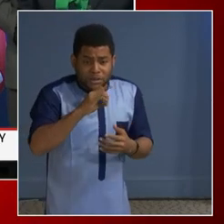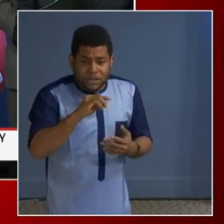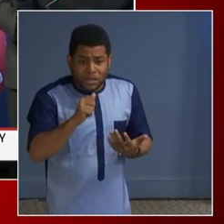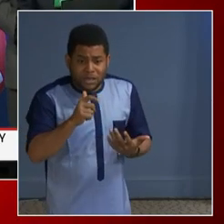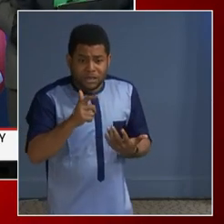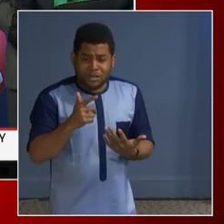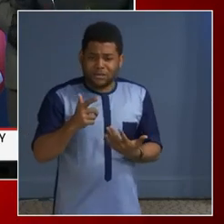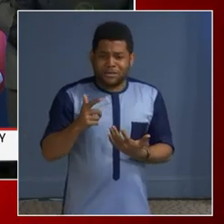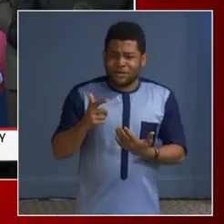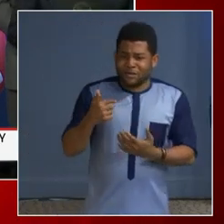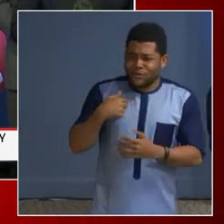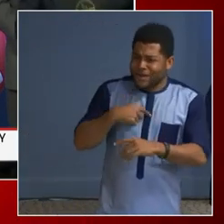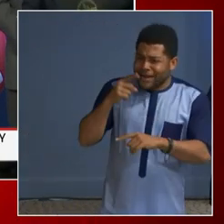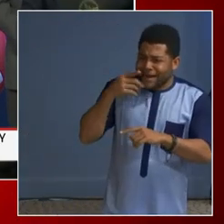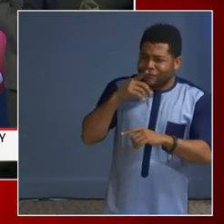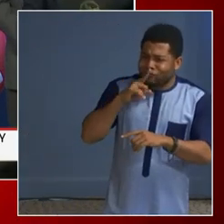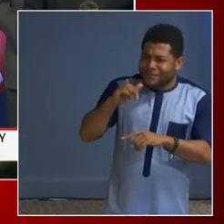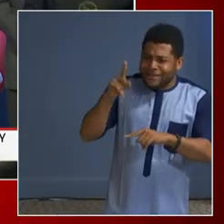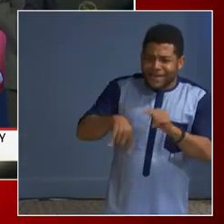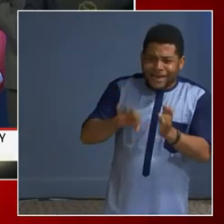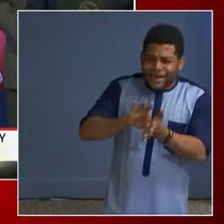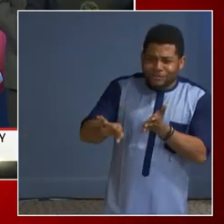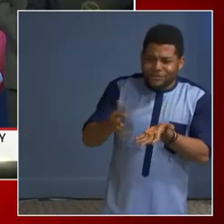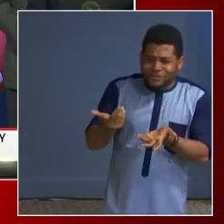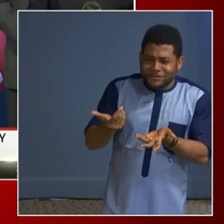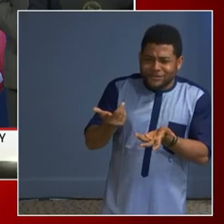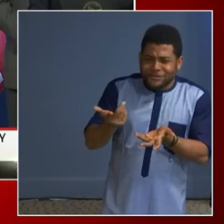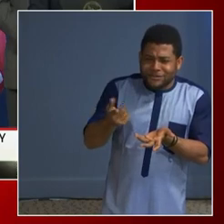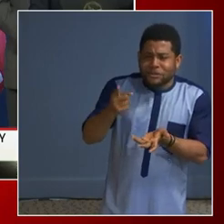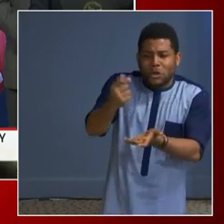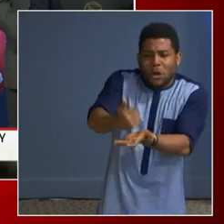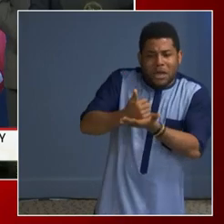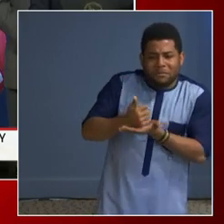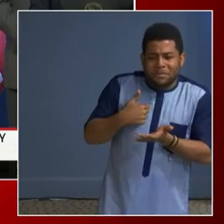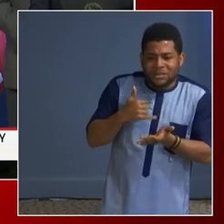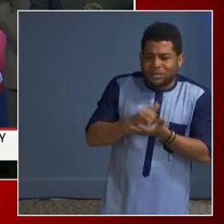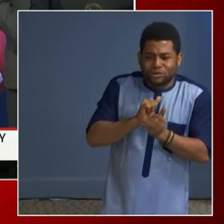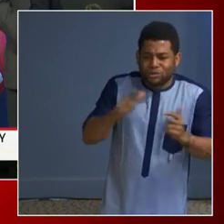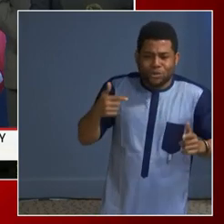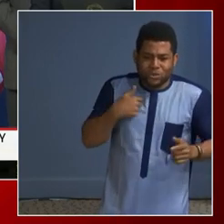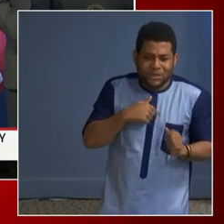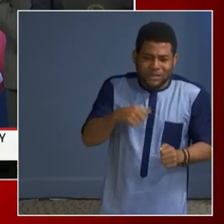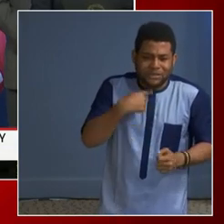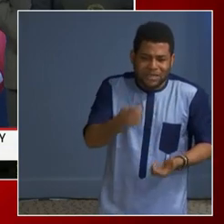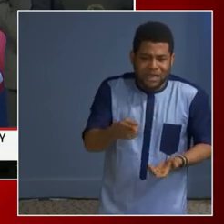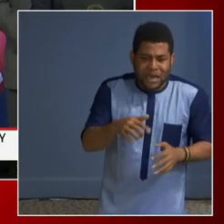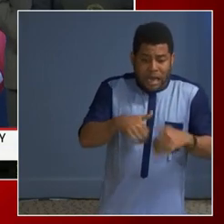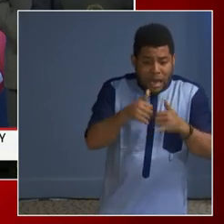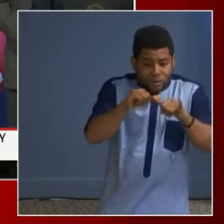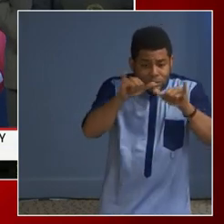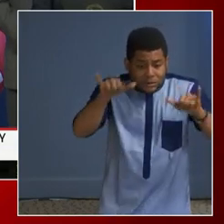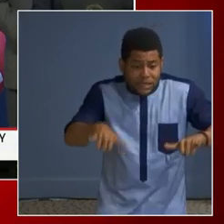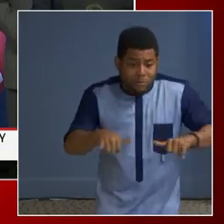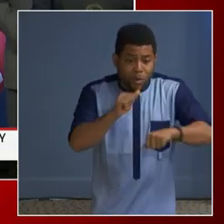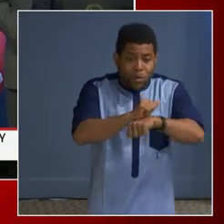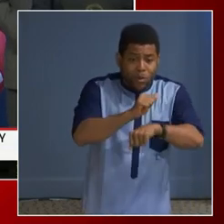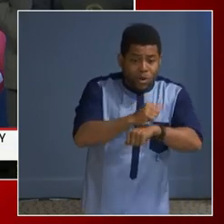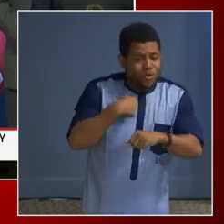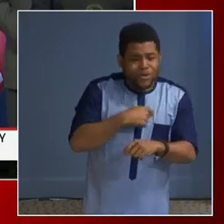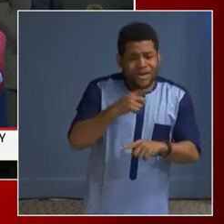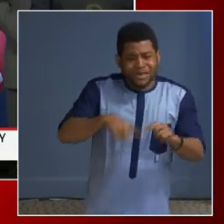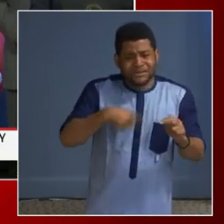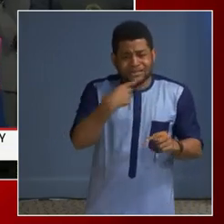It helped out tremendously. I can tell you that without talking about how the system actually works. I mean, it could have been a